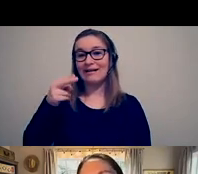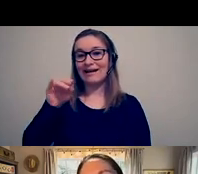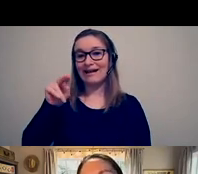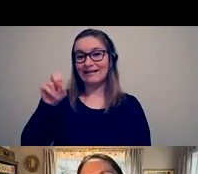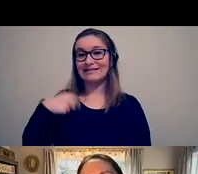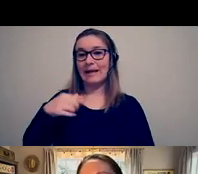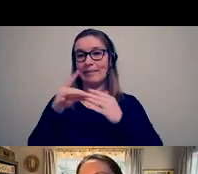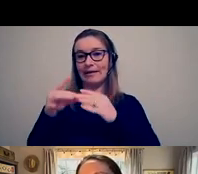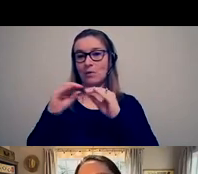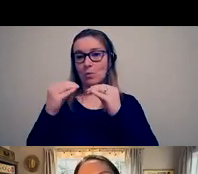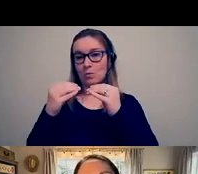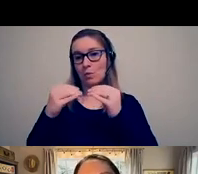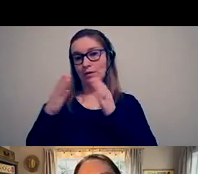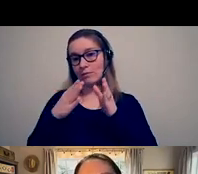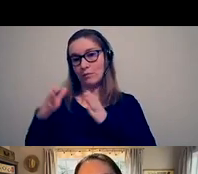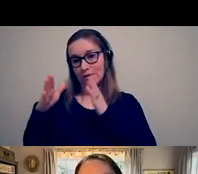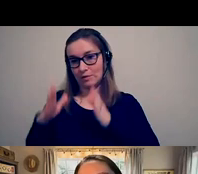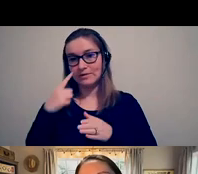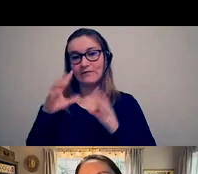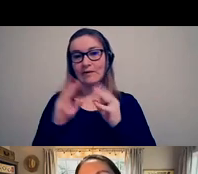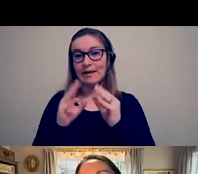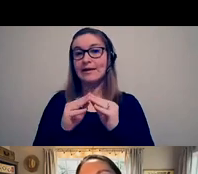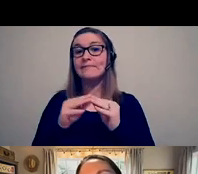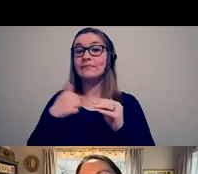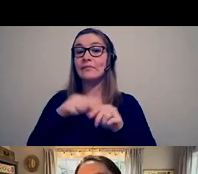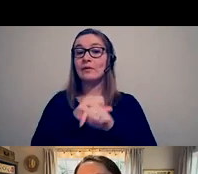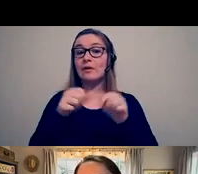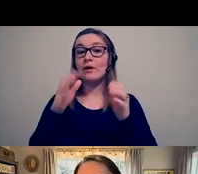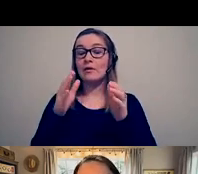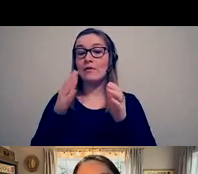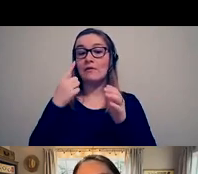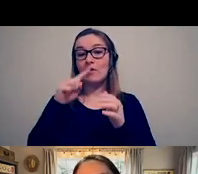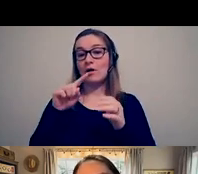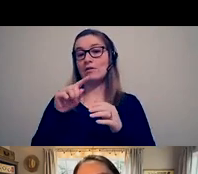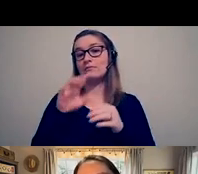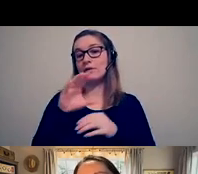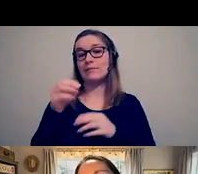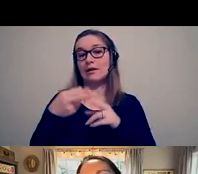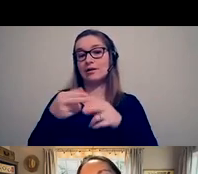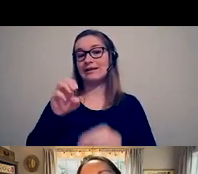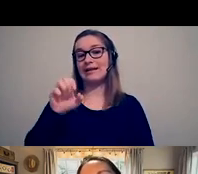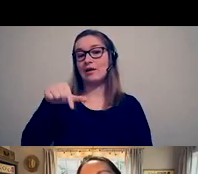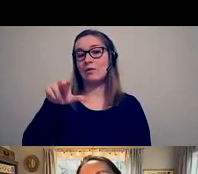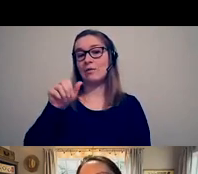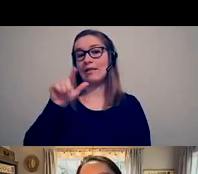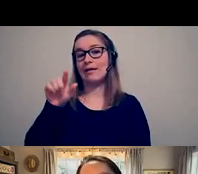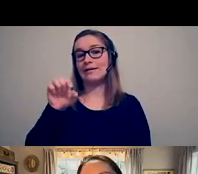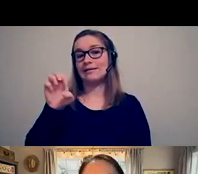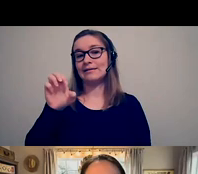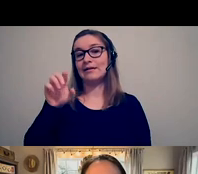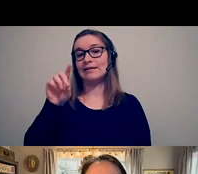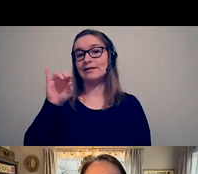meetup. I'm the CEO of a company called Equalize Digital. We are a WordPress VIP agency that does